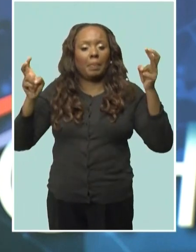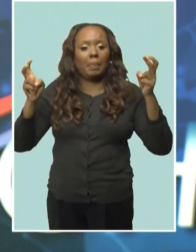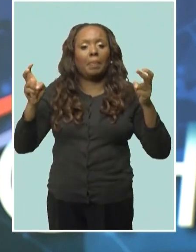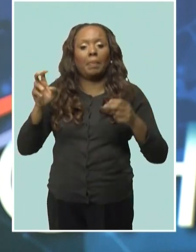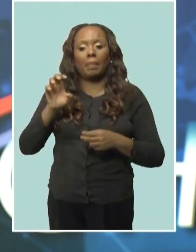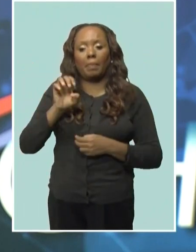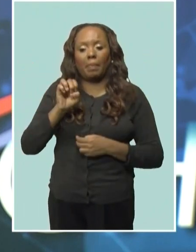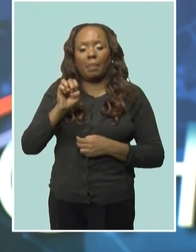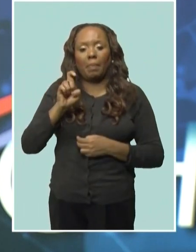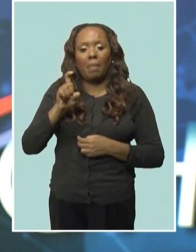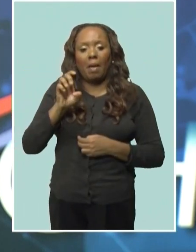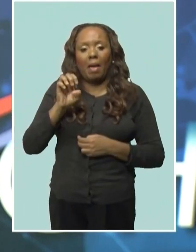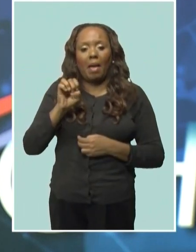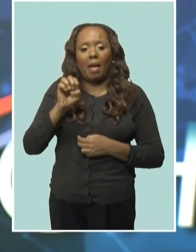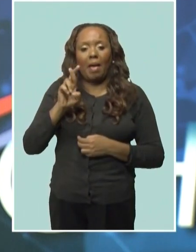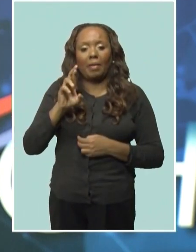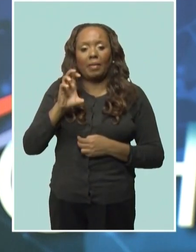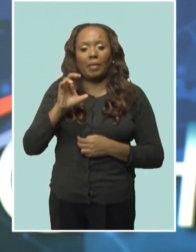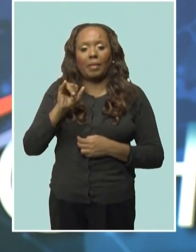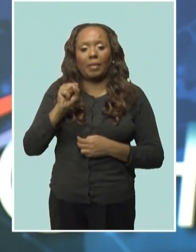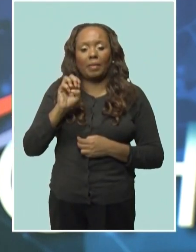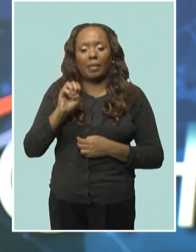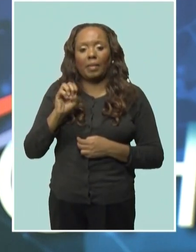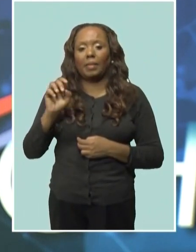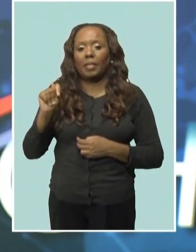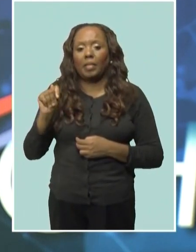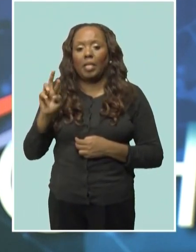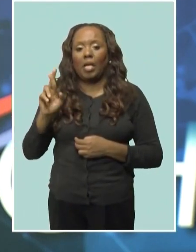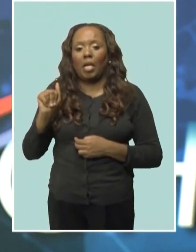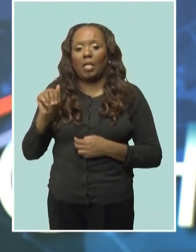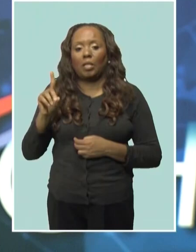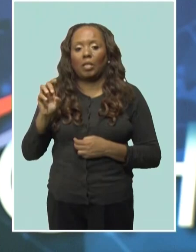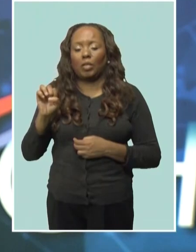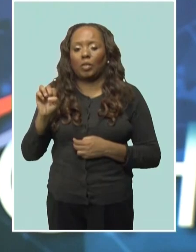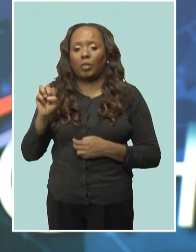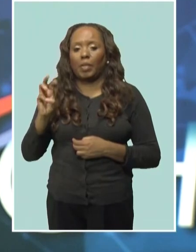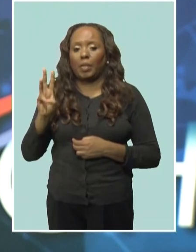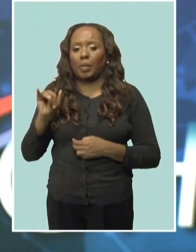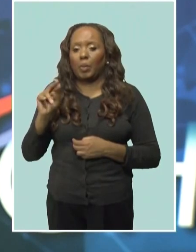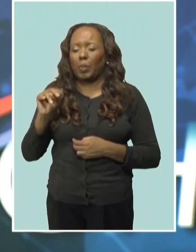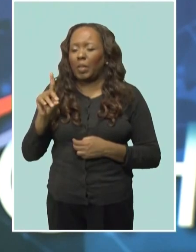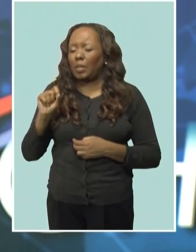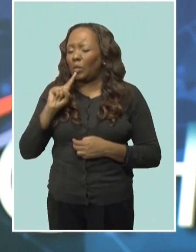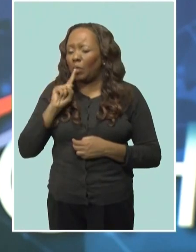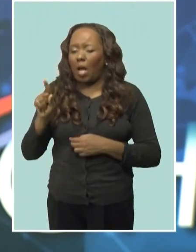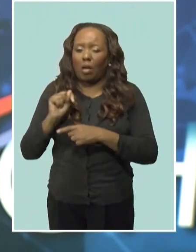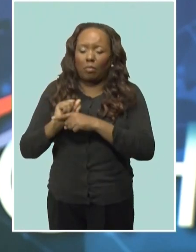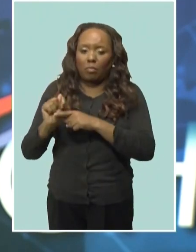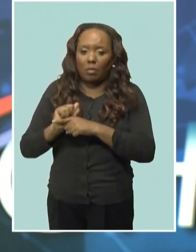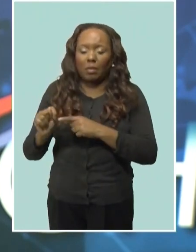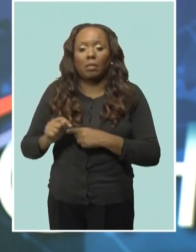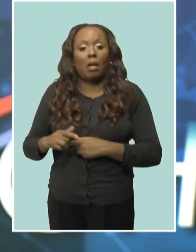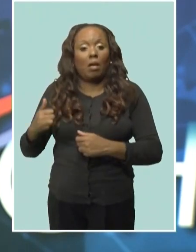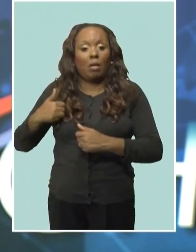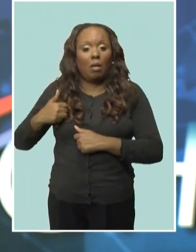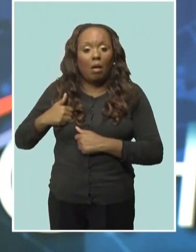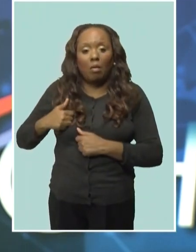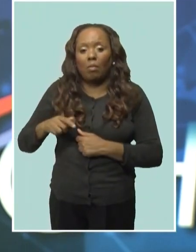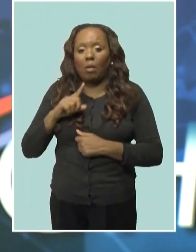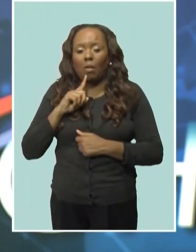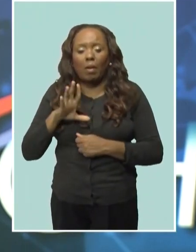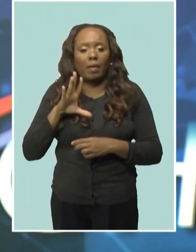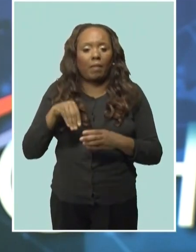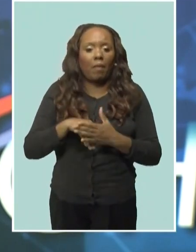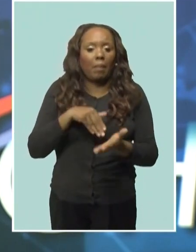to Land Track Lead Planner for the exercise, Captain Shane Drakes. The troops are executing live firing